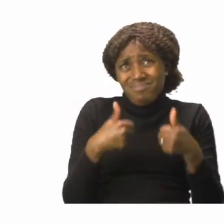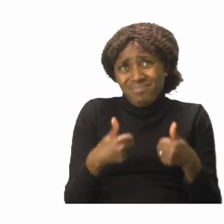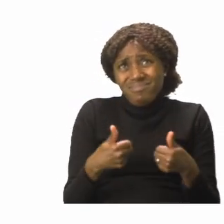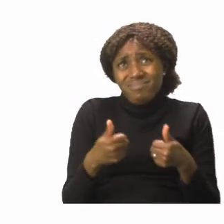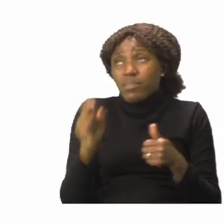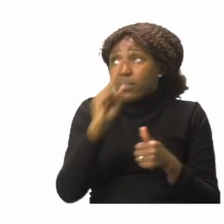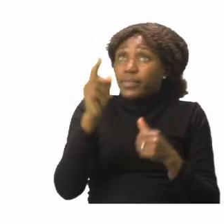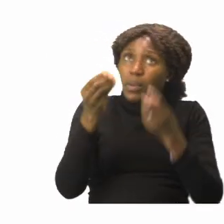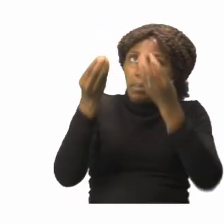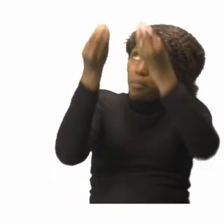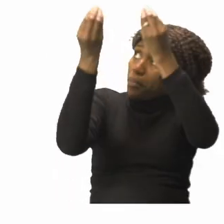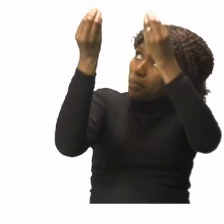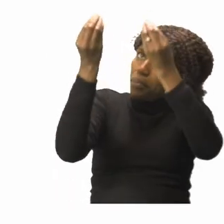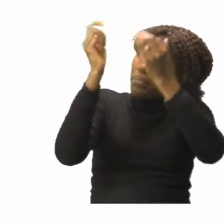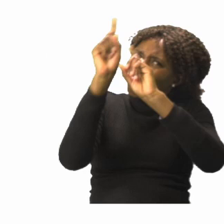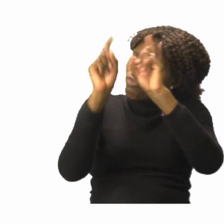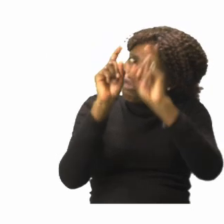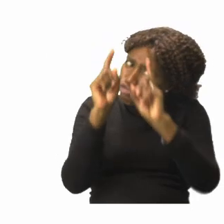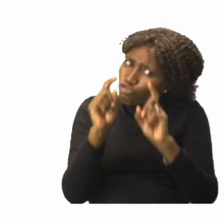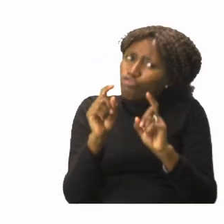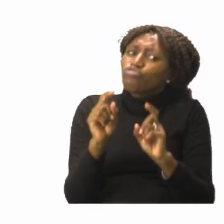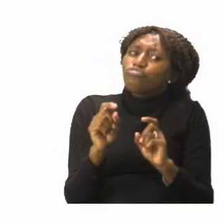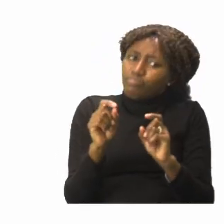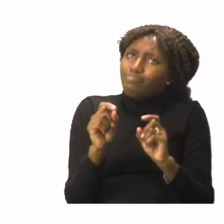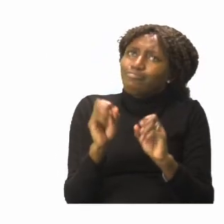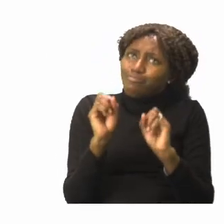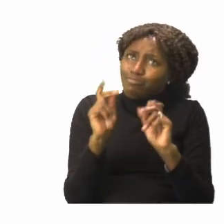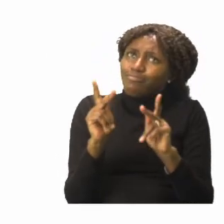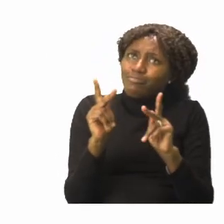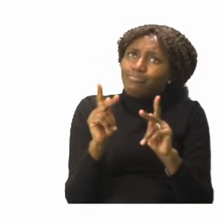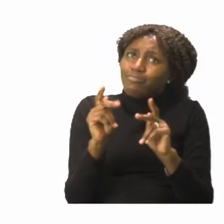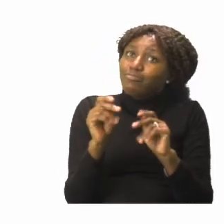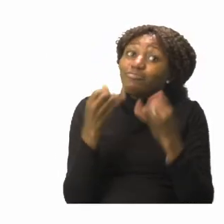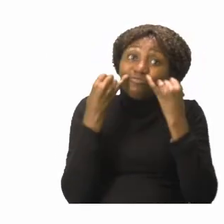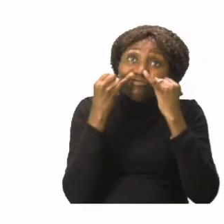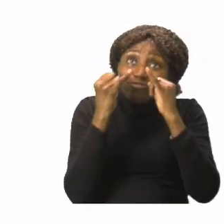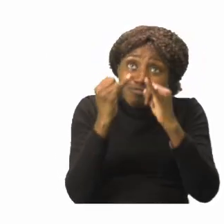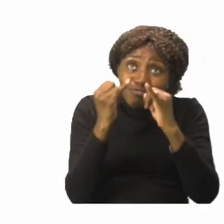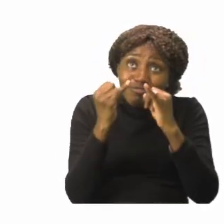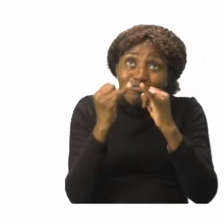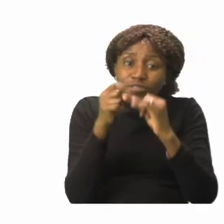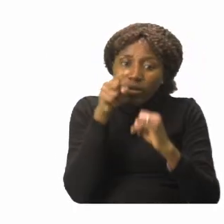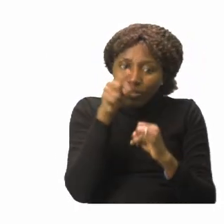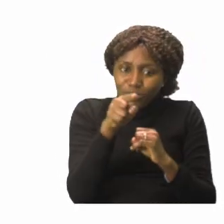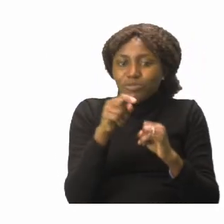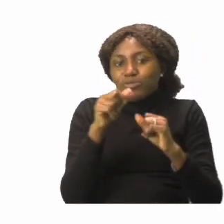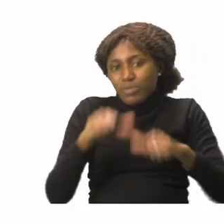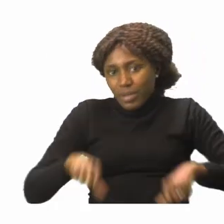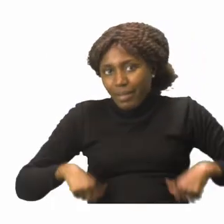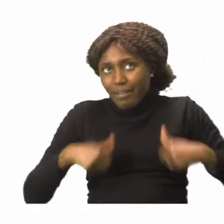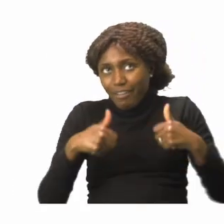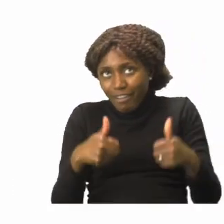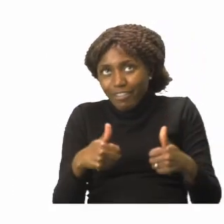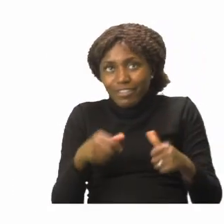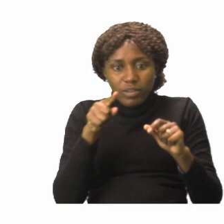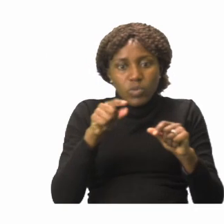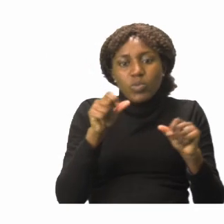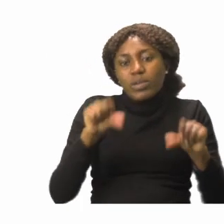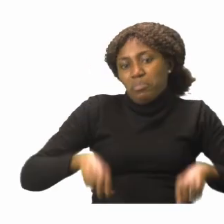always ask an adult for help. They can tell you what type of foods there are on the page.